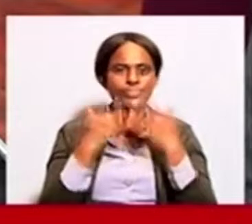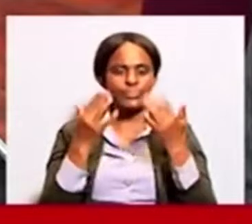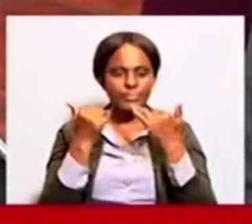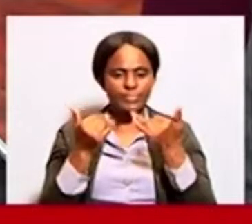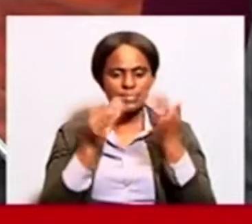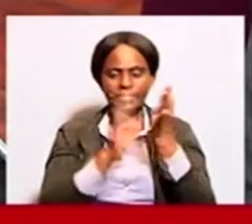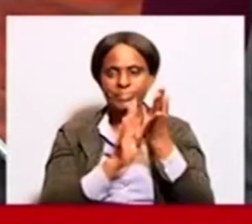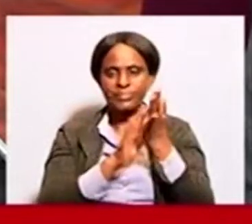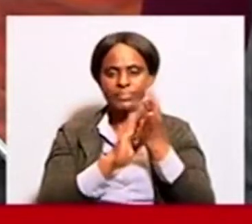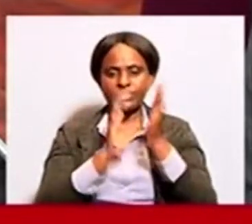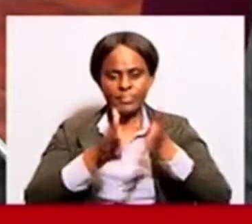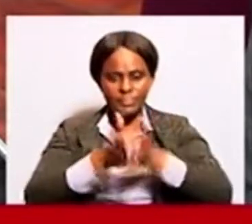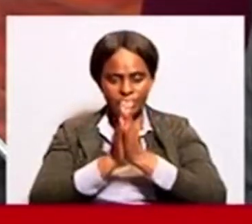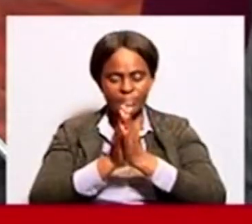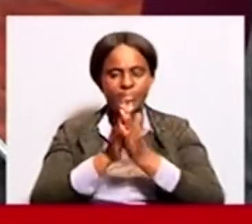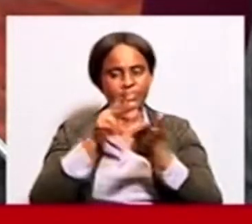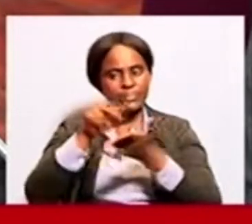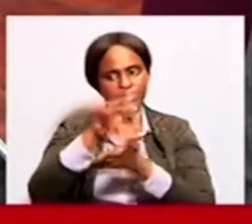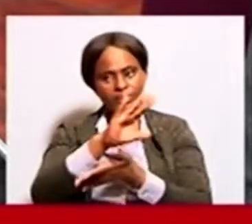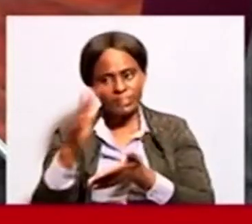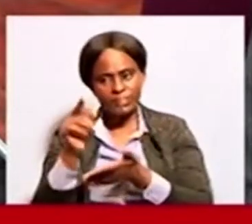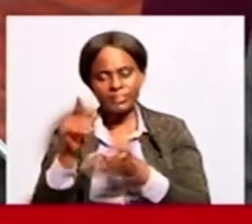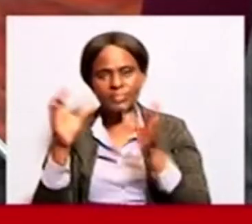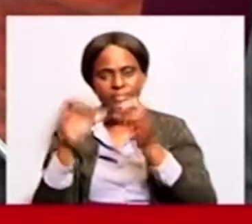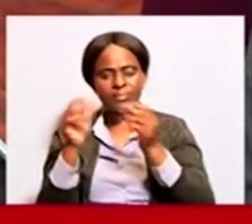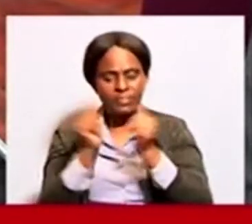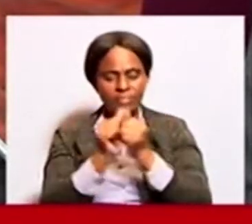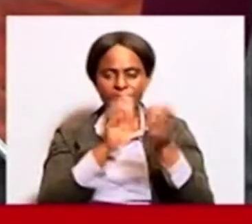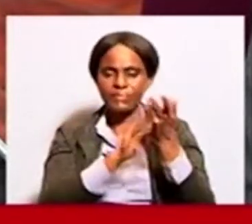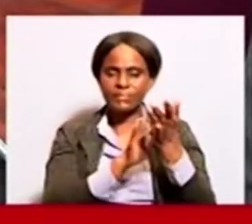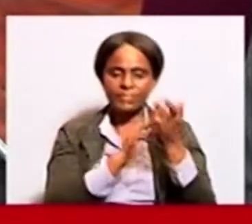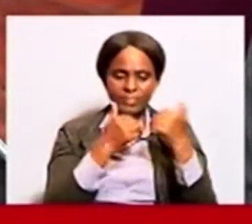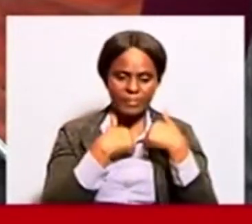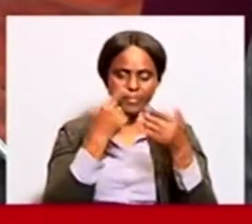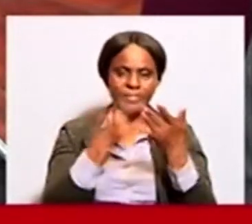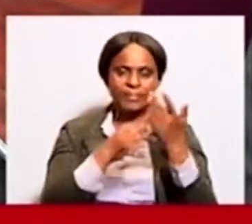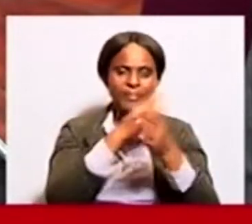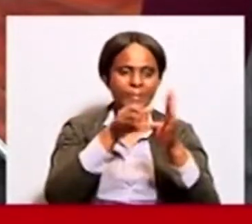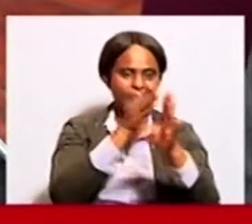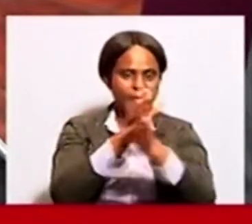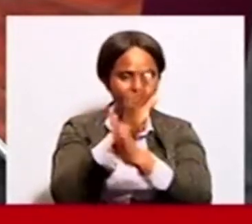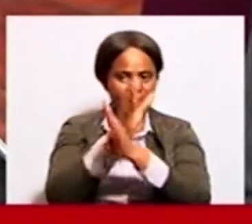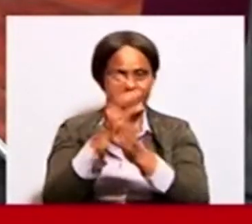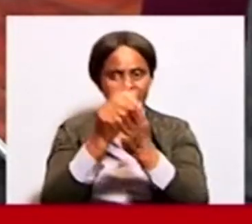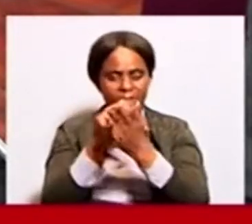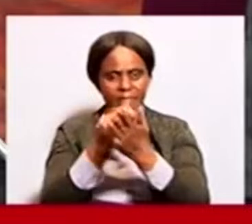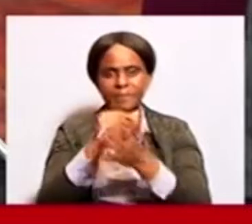the school was requested to refund the council, and the school has since refunded an amount of